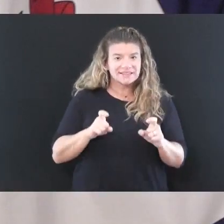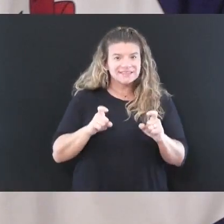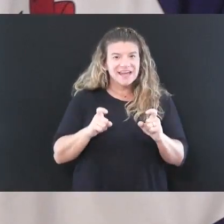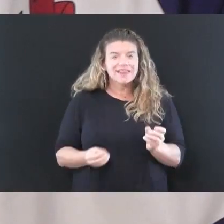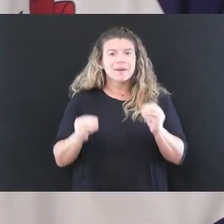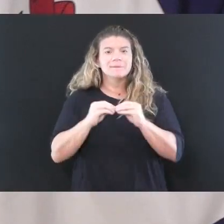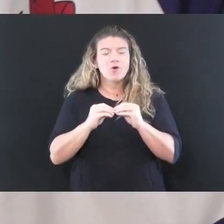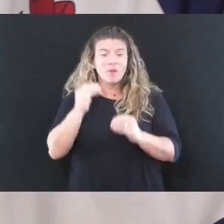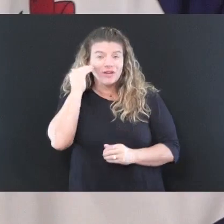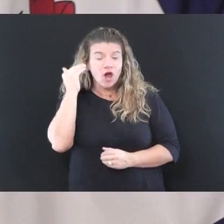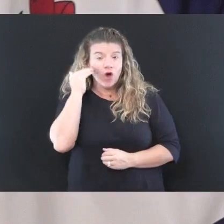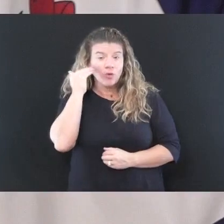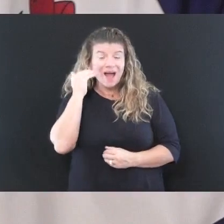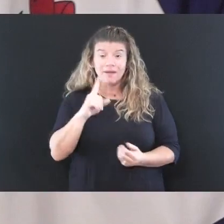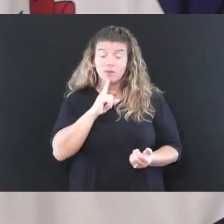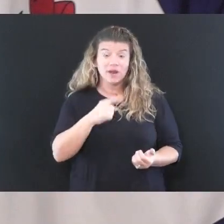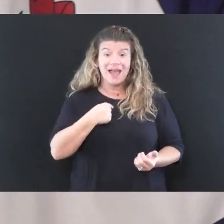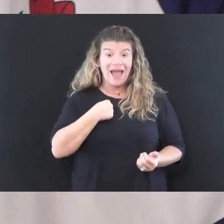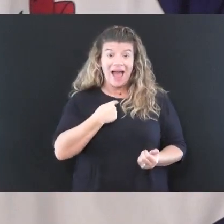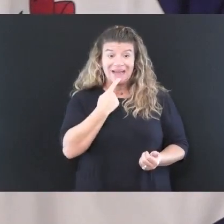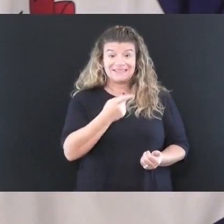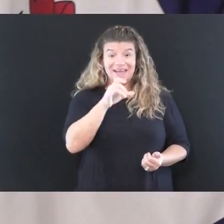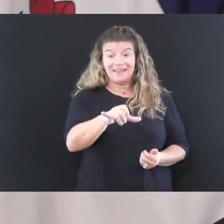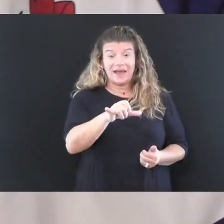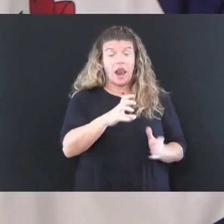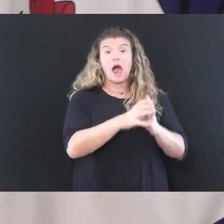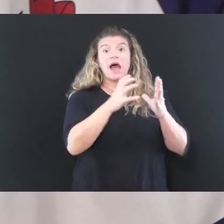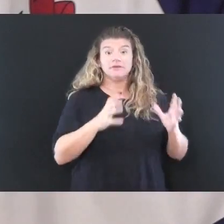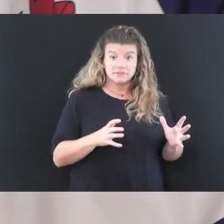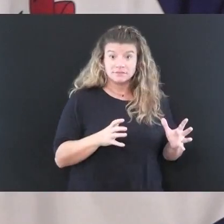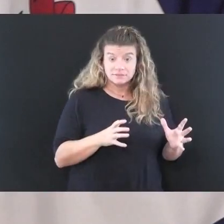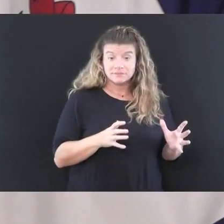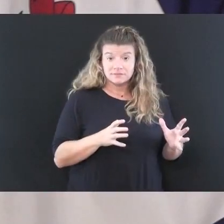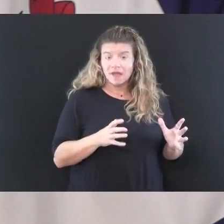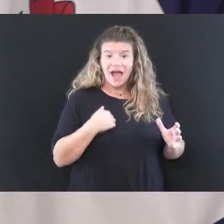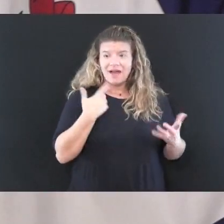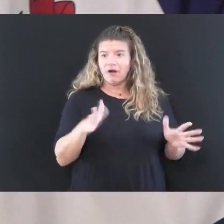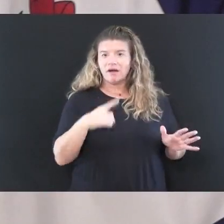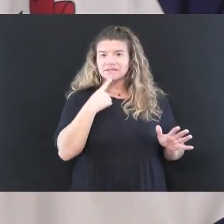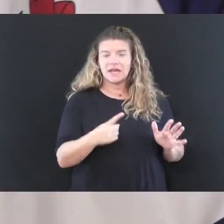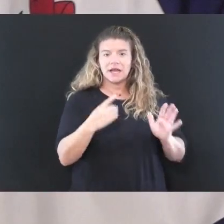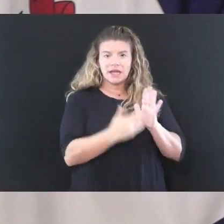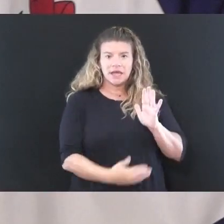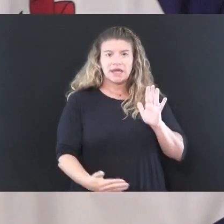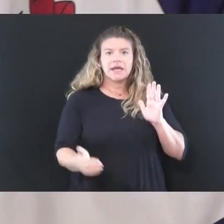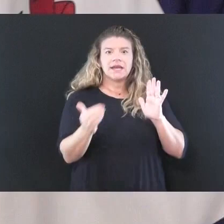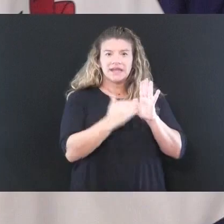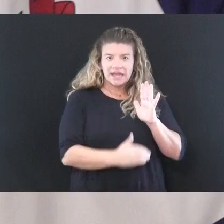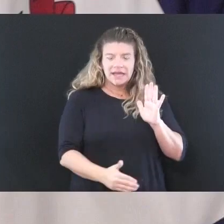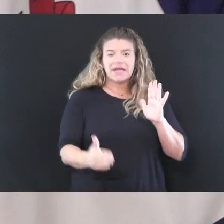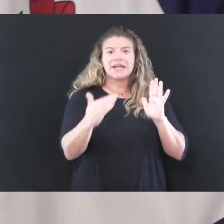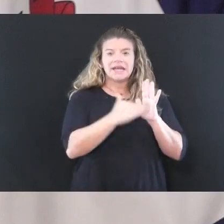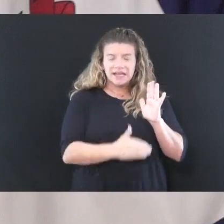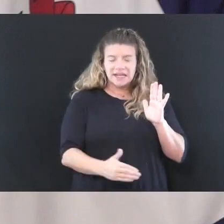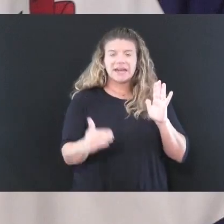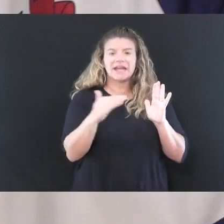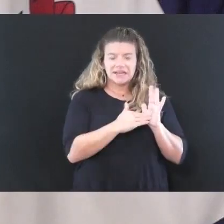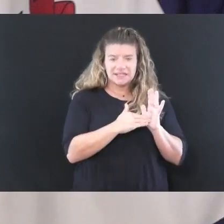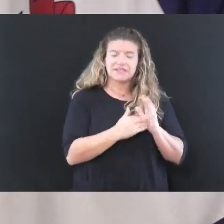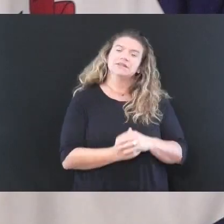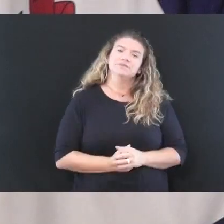know. How many times have I got to say that? Well, I have said it over and over and over and over.